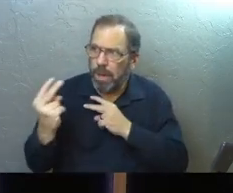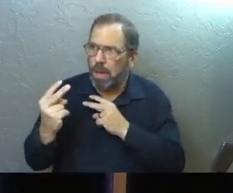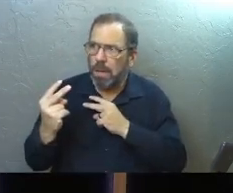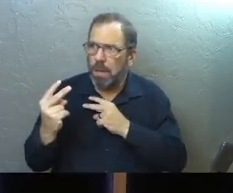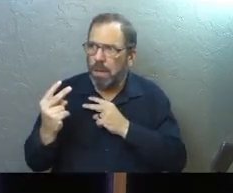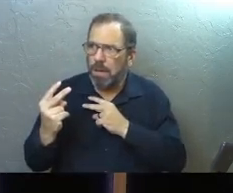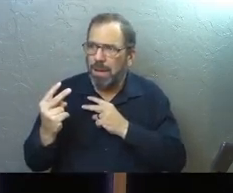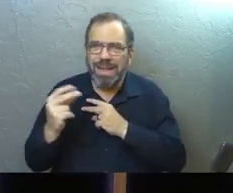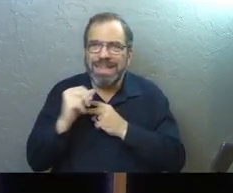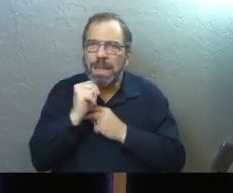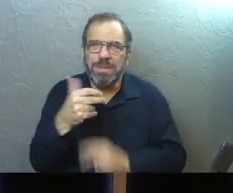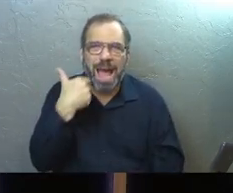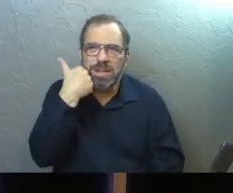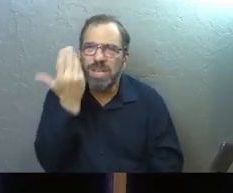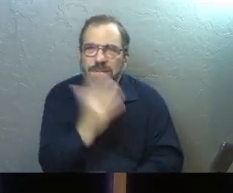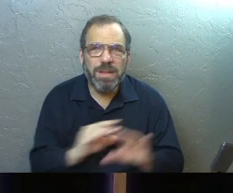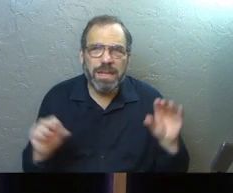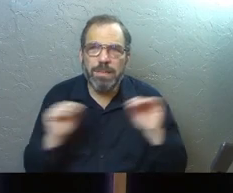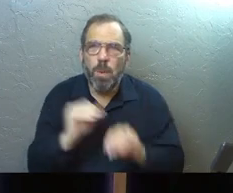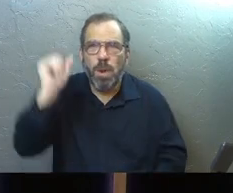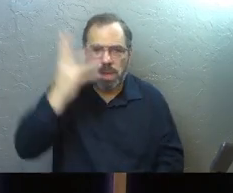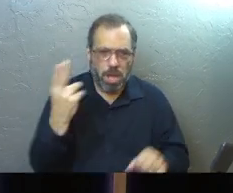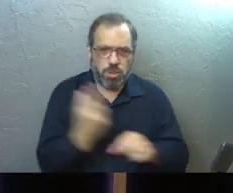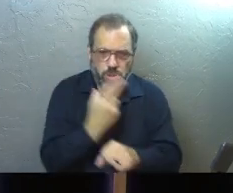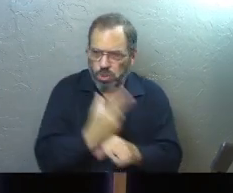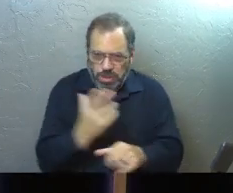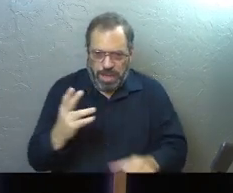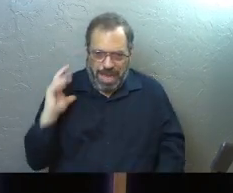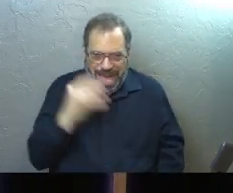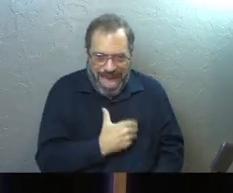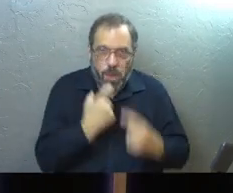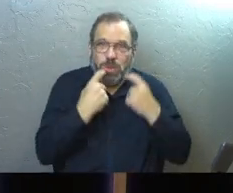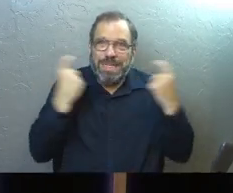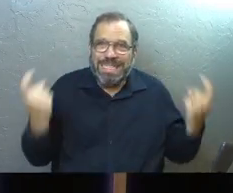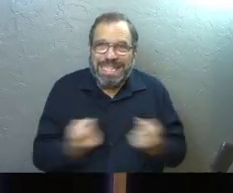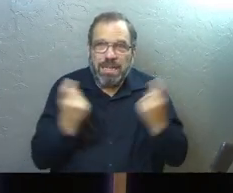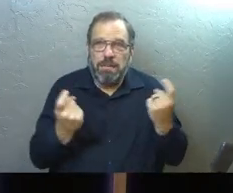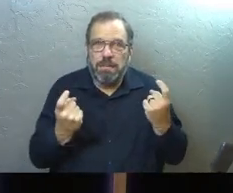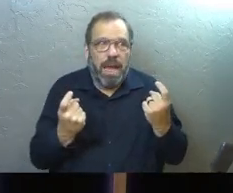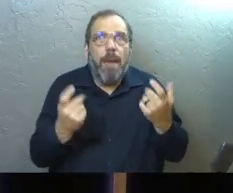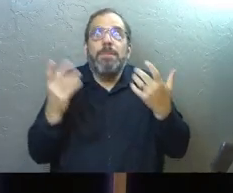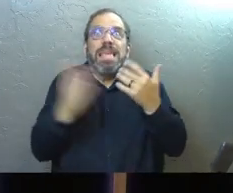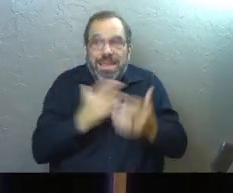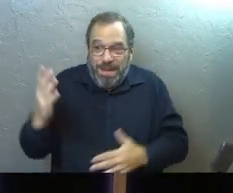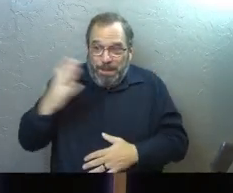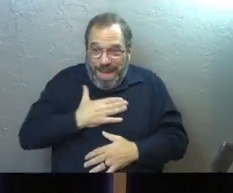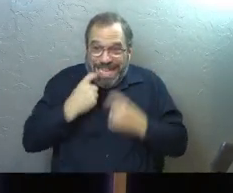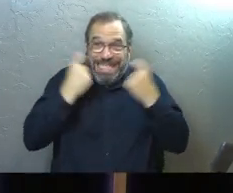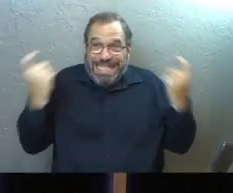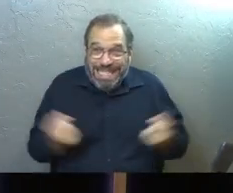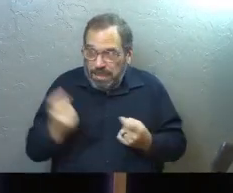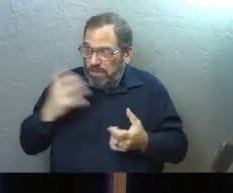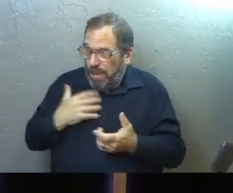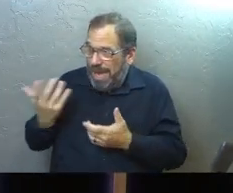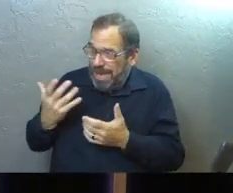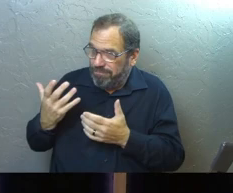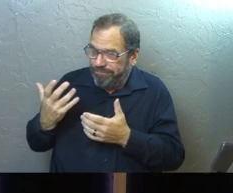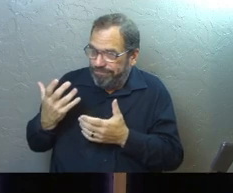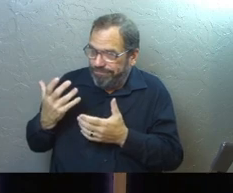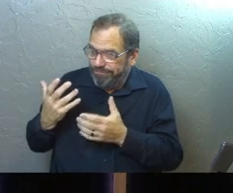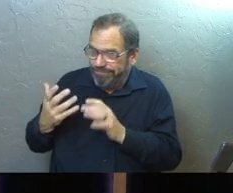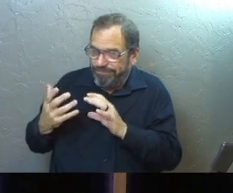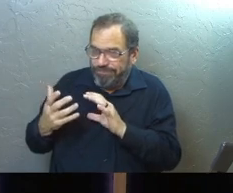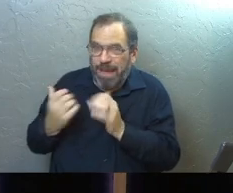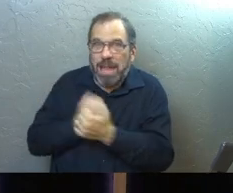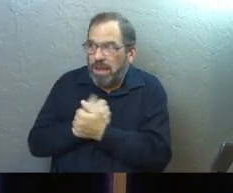like, that's not so shameful anymore. God's using our sin. Even our sin. Yes, all things.